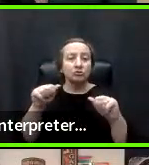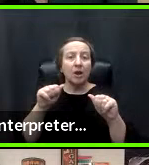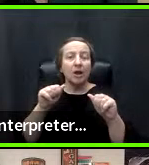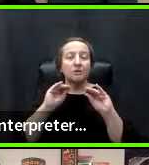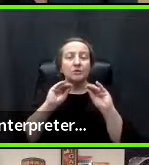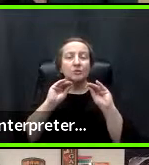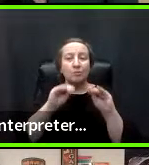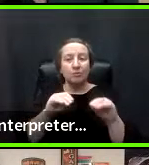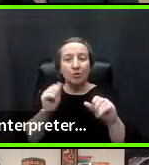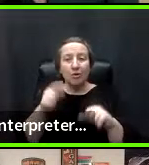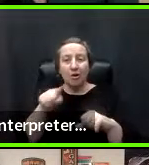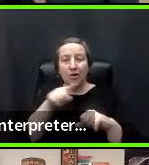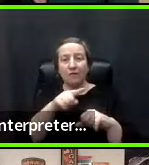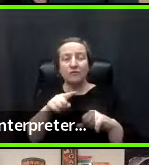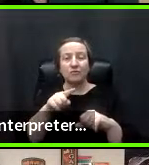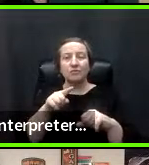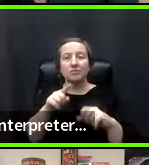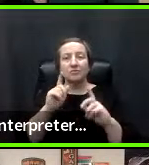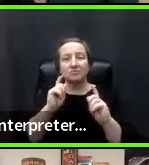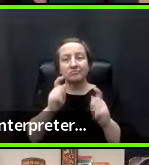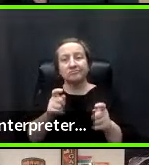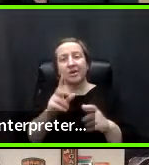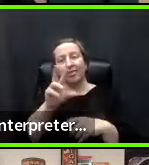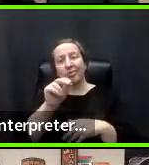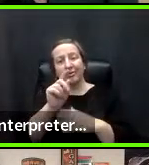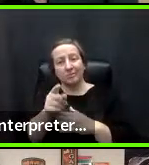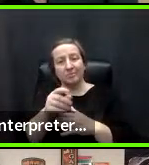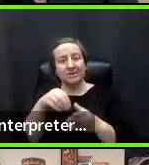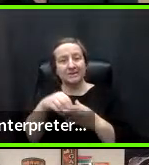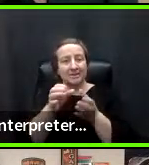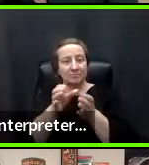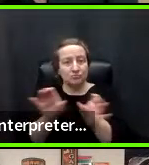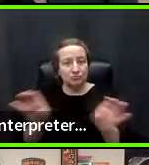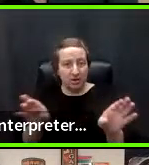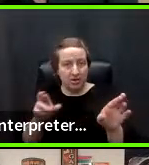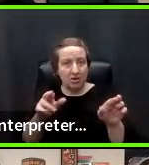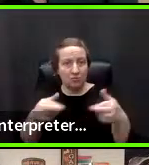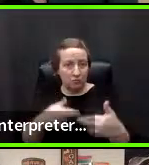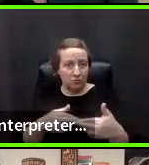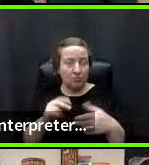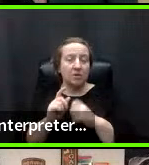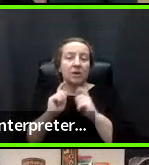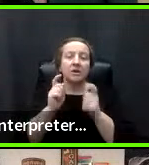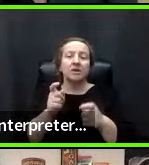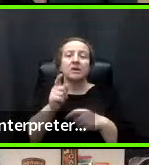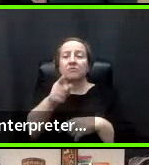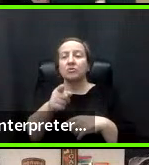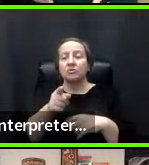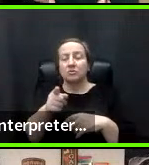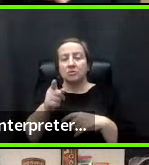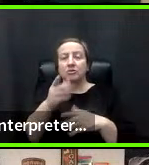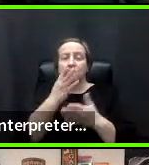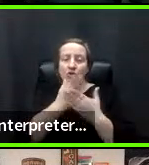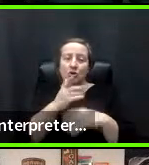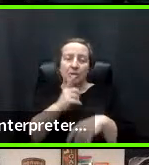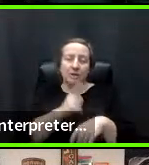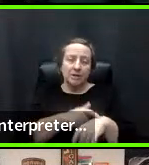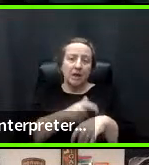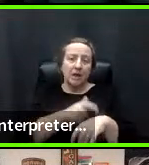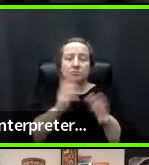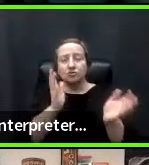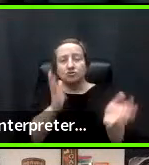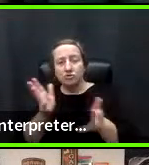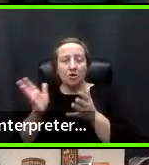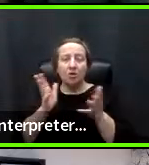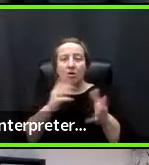all hopefully a solid 30 minutes inside our breakout groups, so to allow you some good time to talk